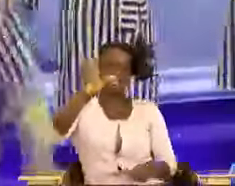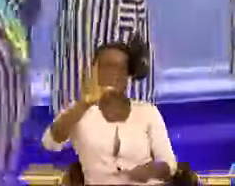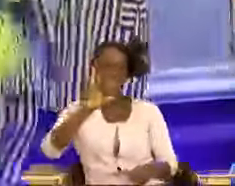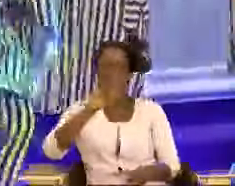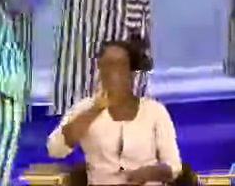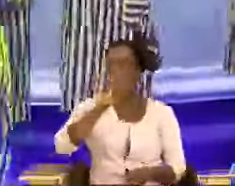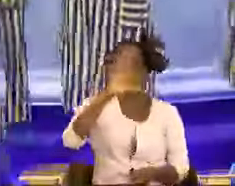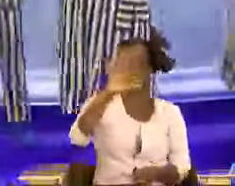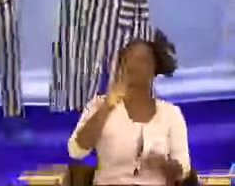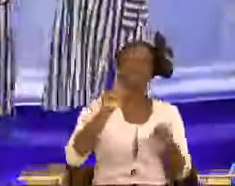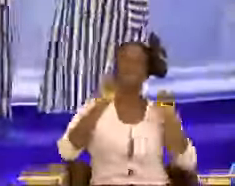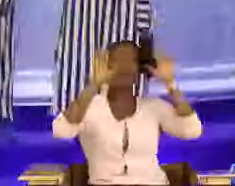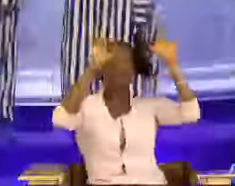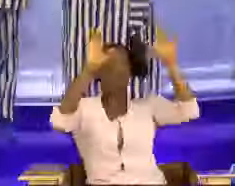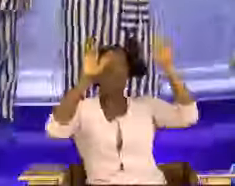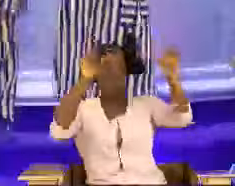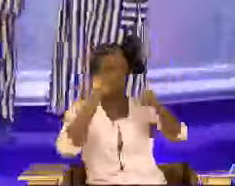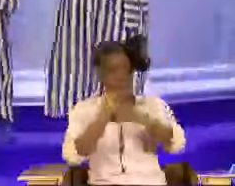working go